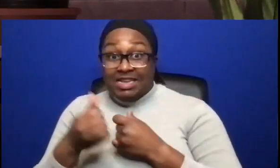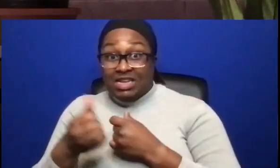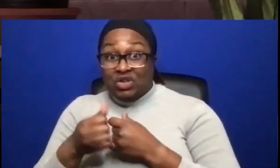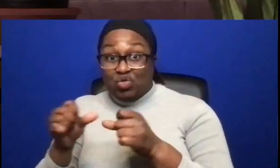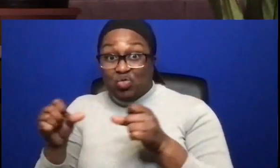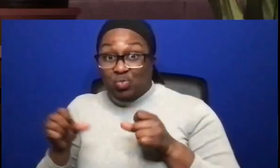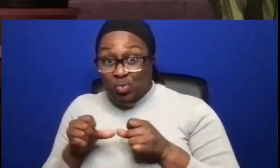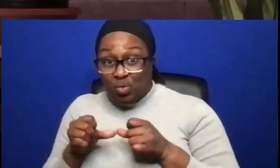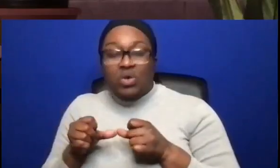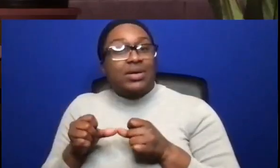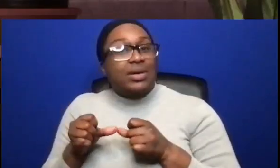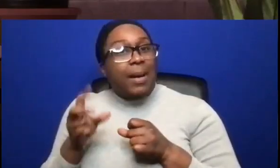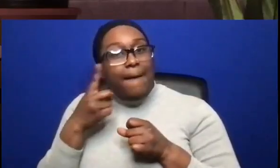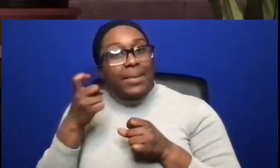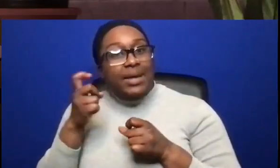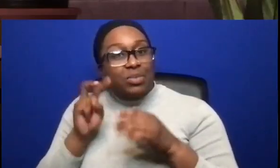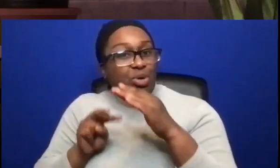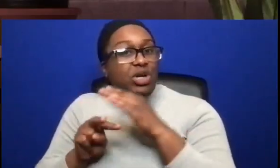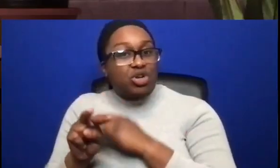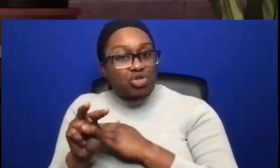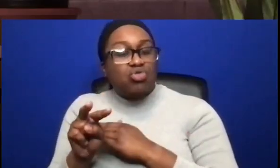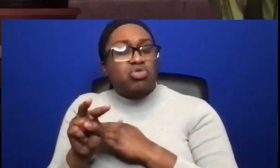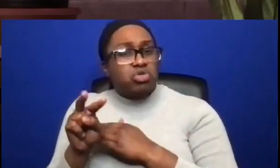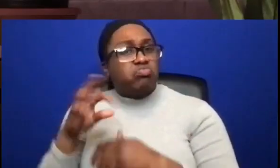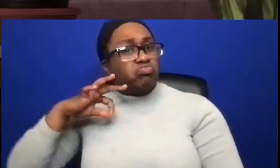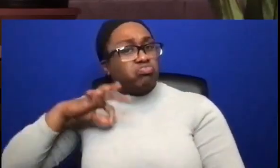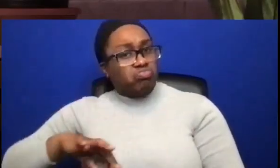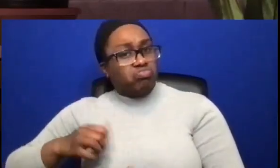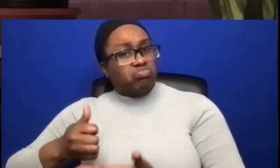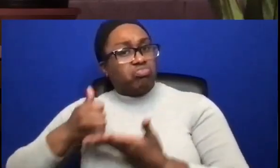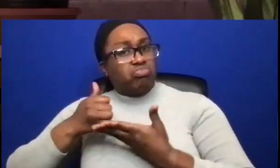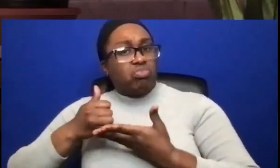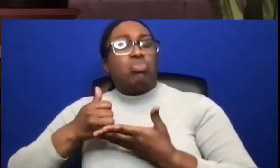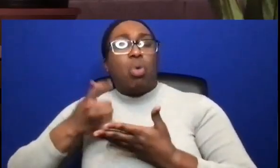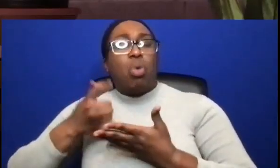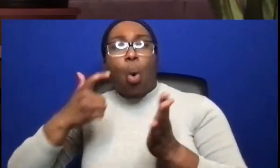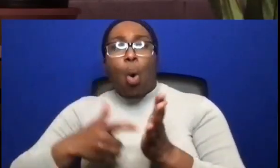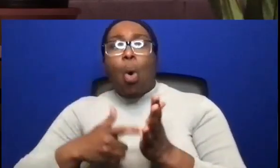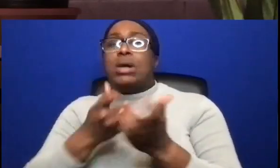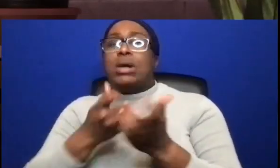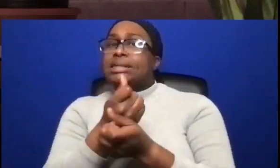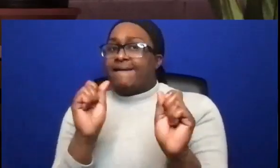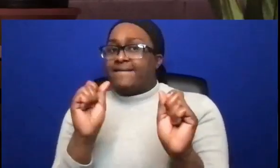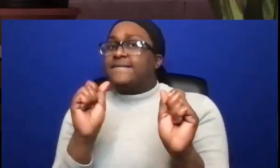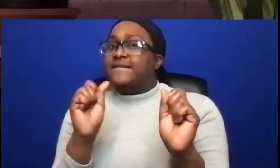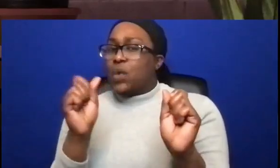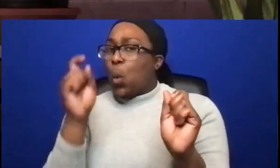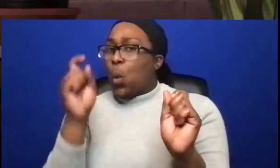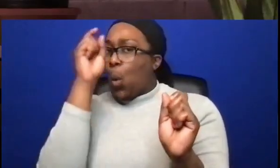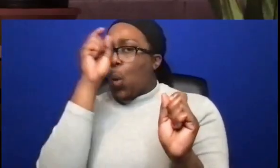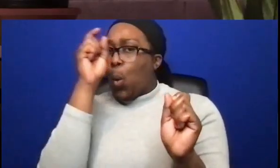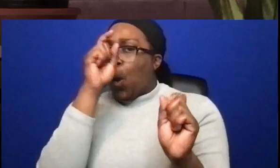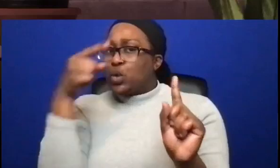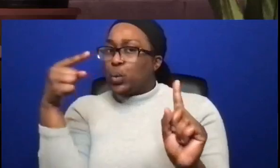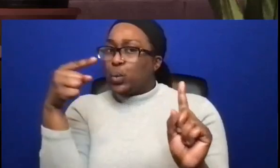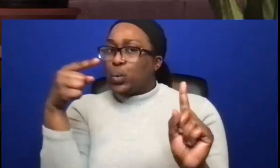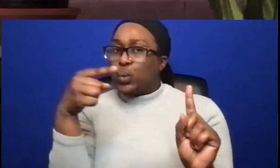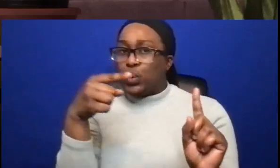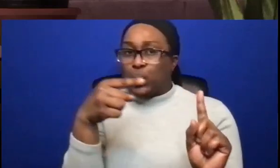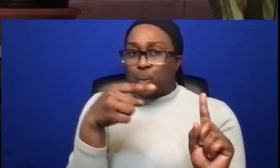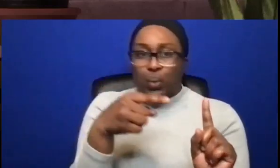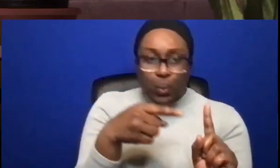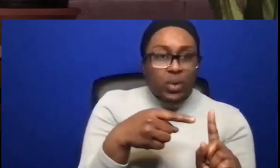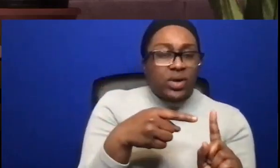Because prediction is a useful way of pointing out safer, wiser courses.